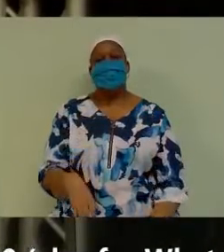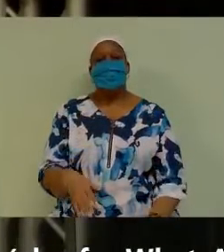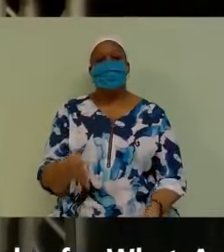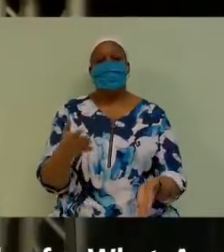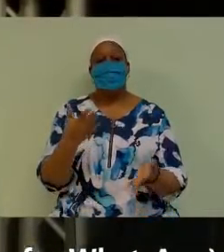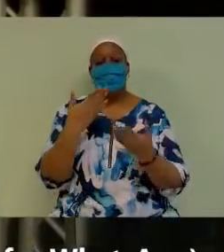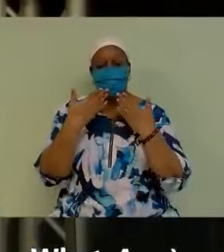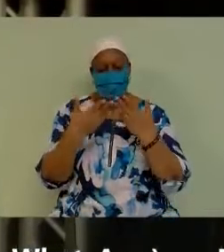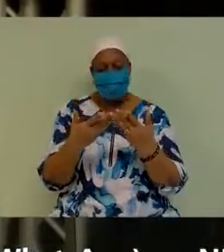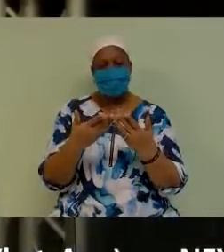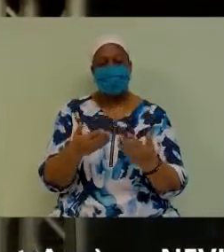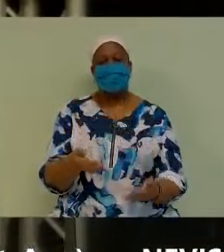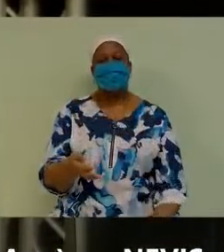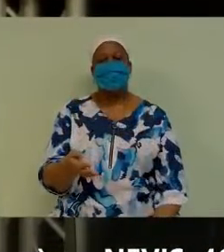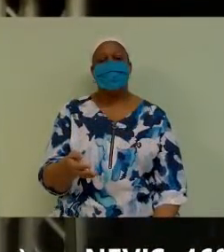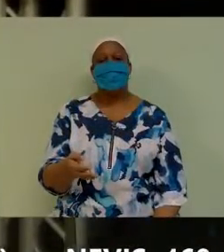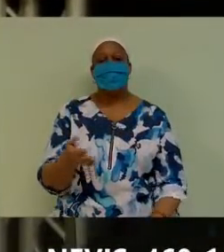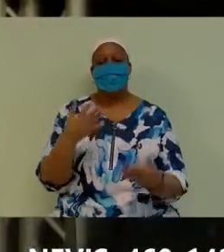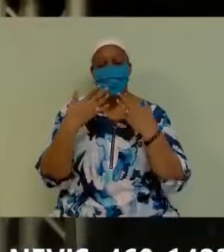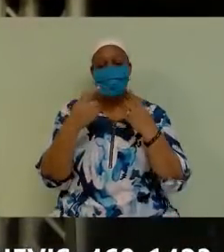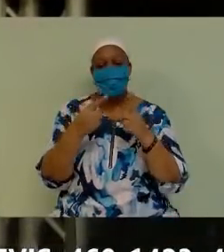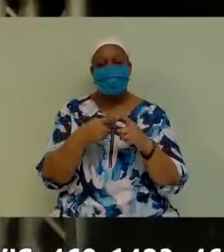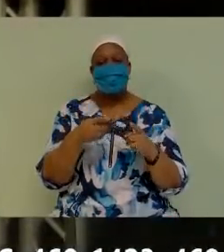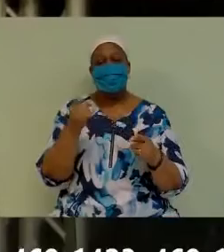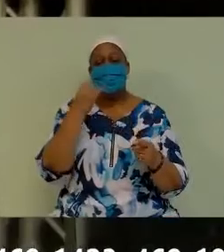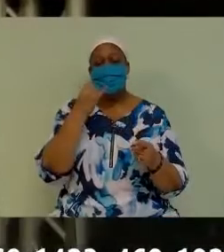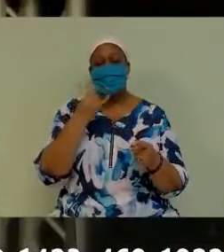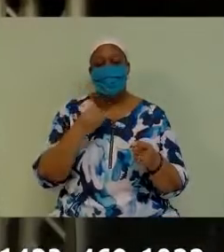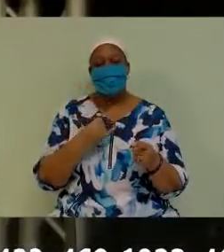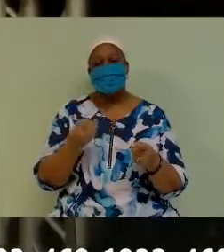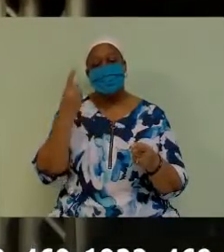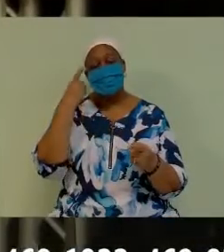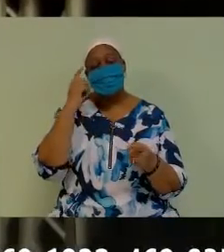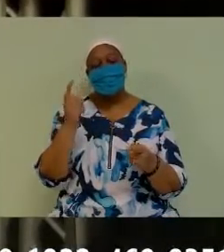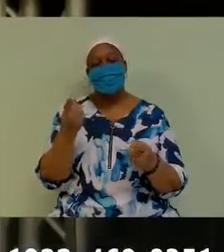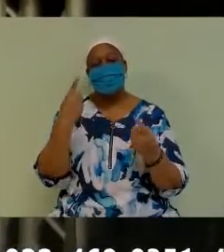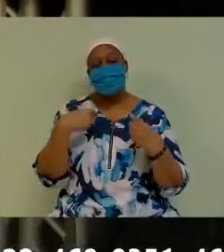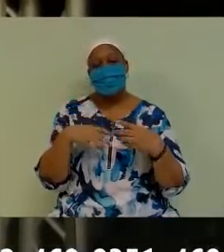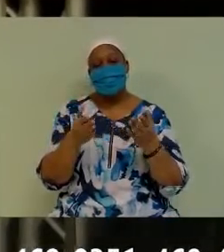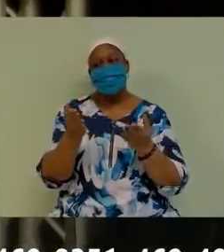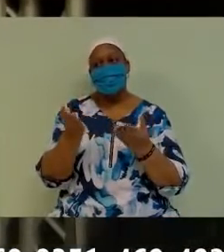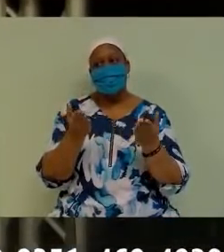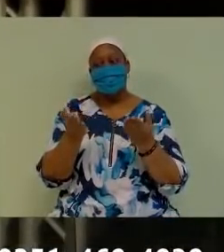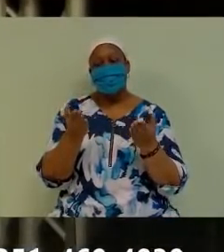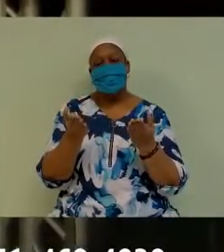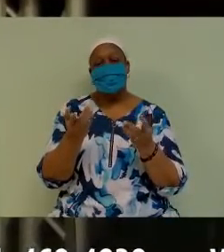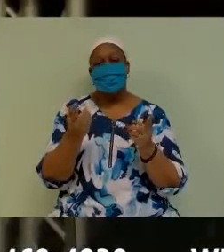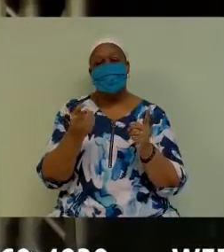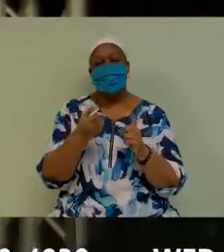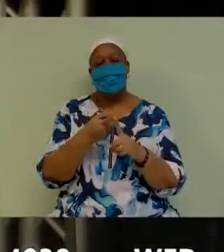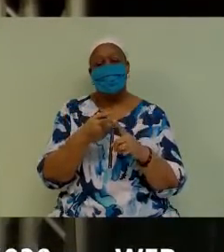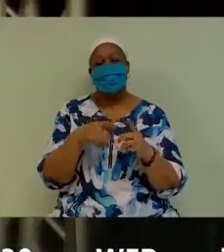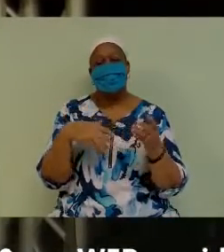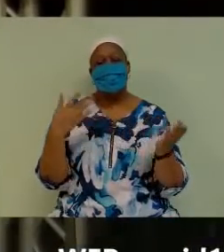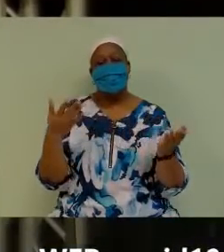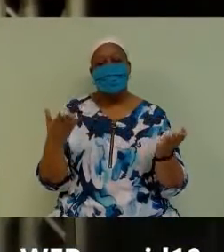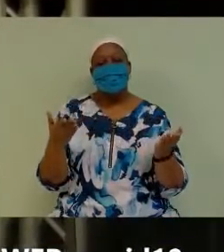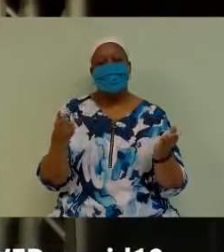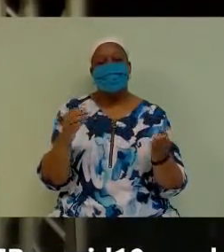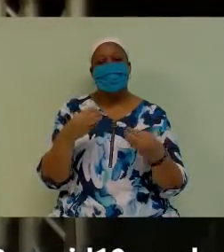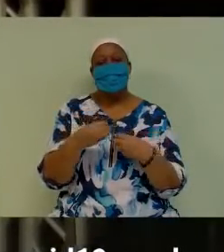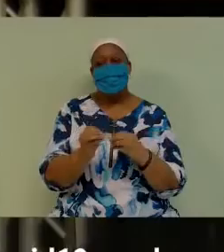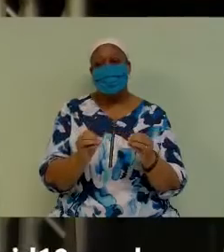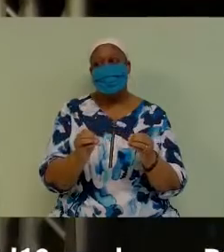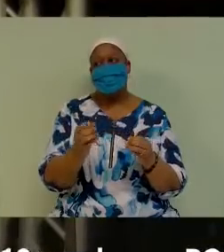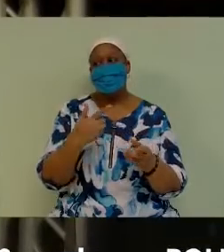thank Mrs. Christmas Jacobs for her faithful service to us here at the